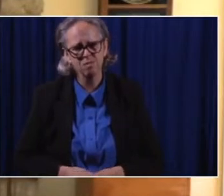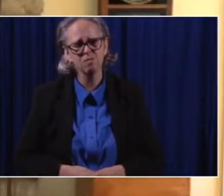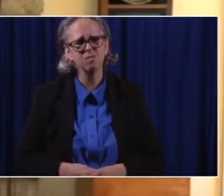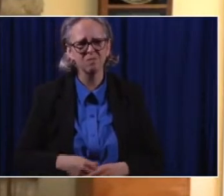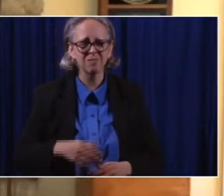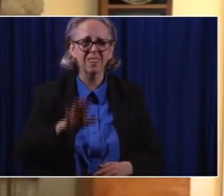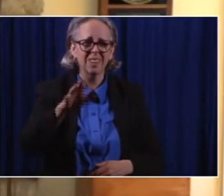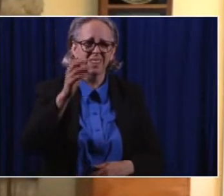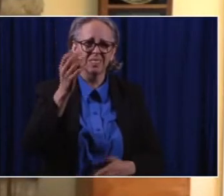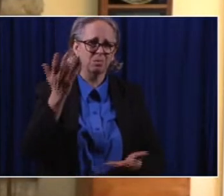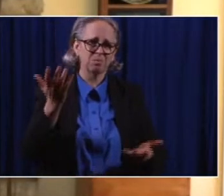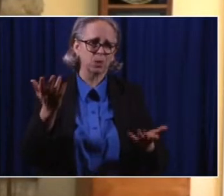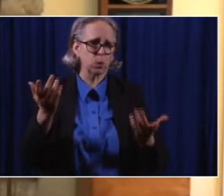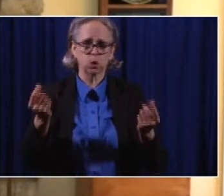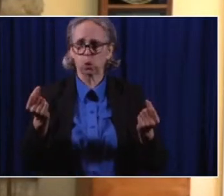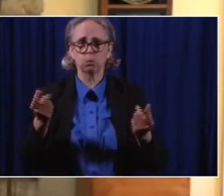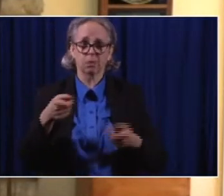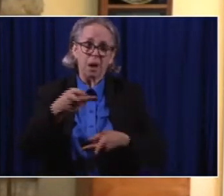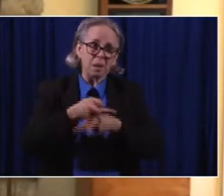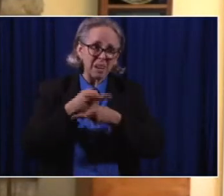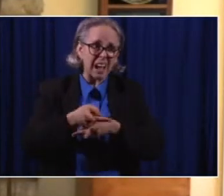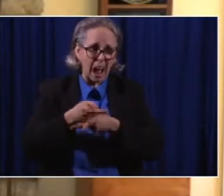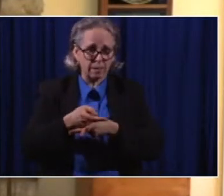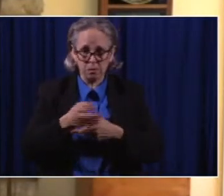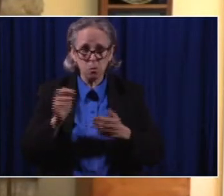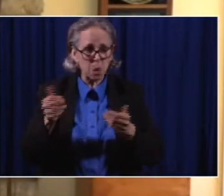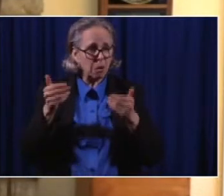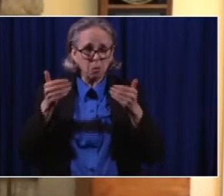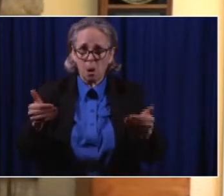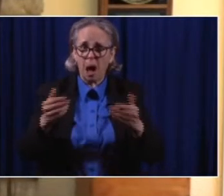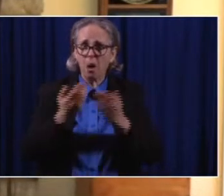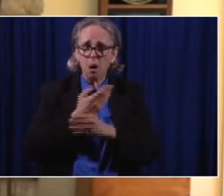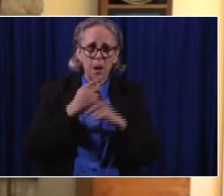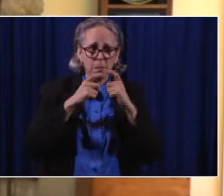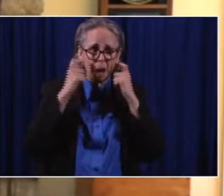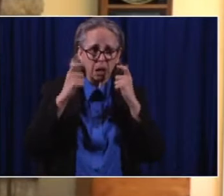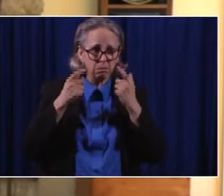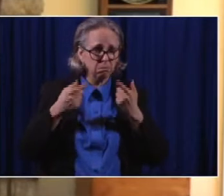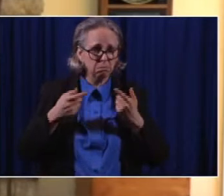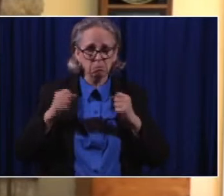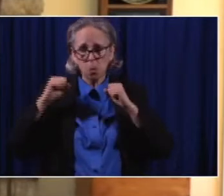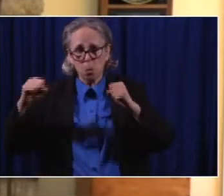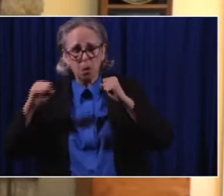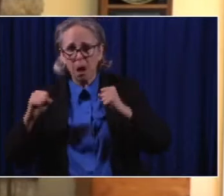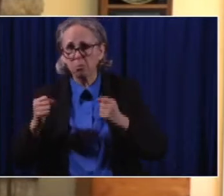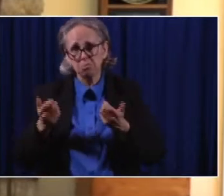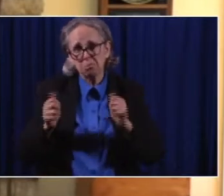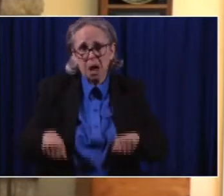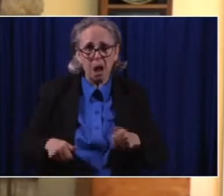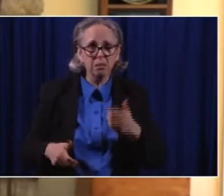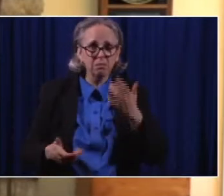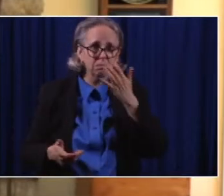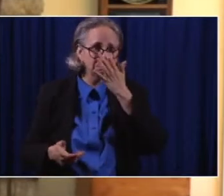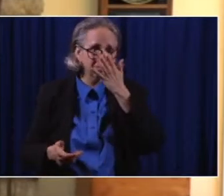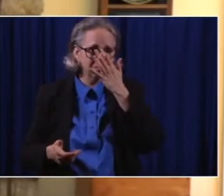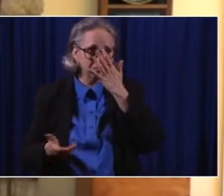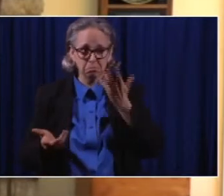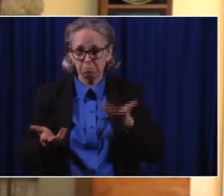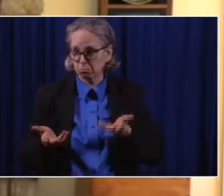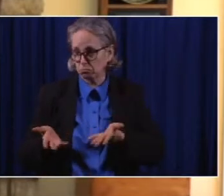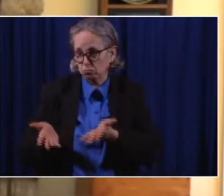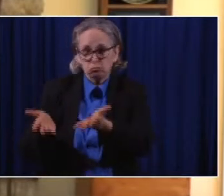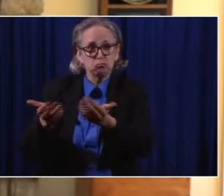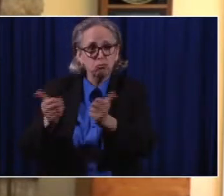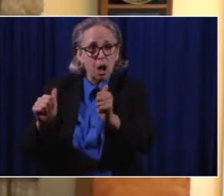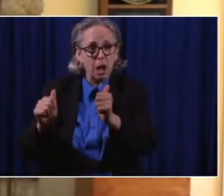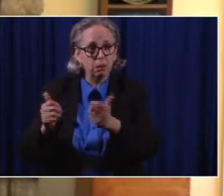be careful. If you can wear a mask in those situations, that is obviously a lot safer. But, when we talked about